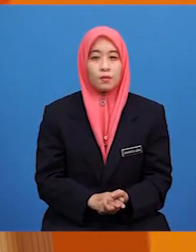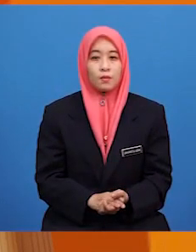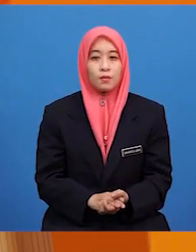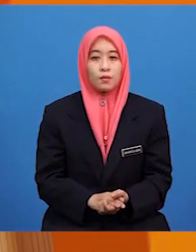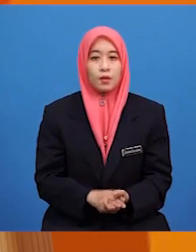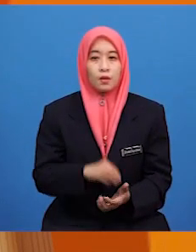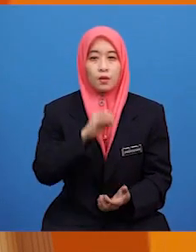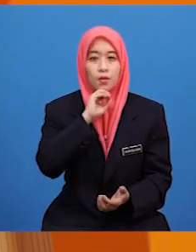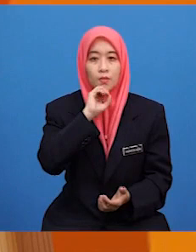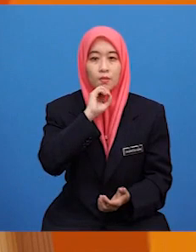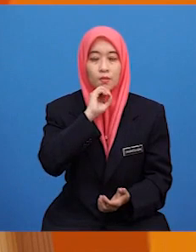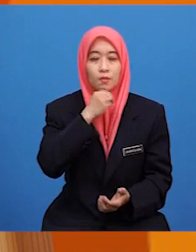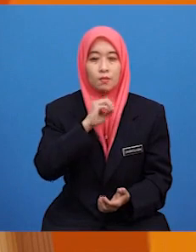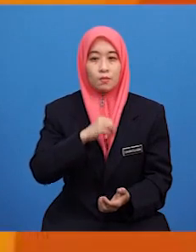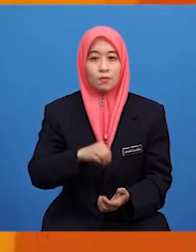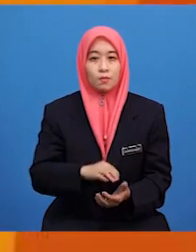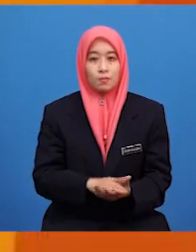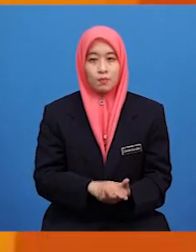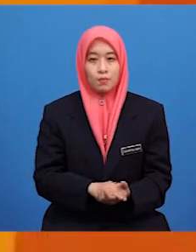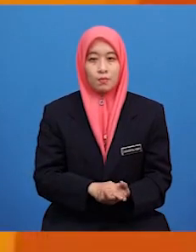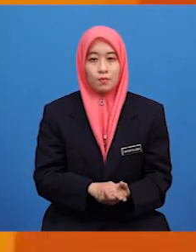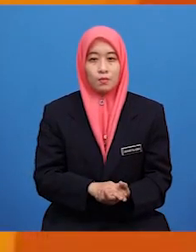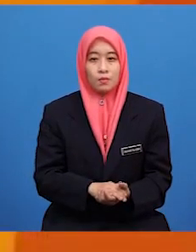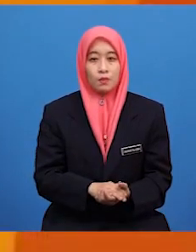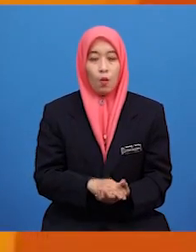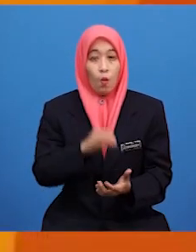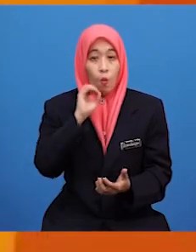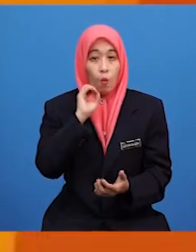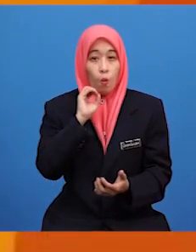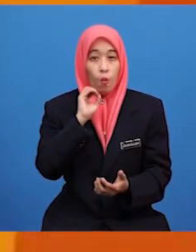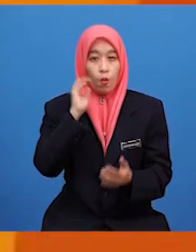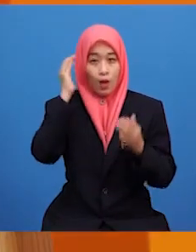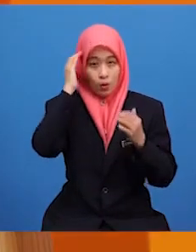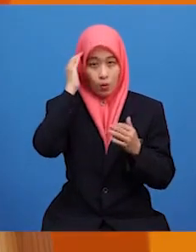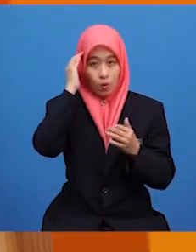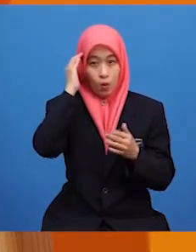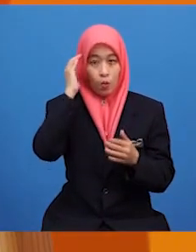So Yolo, do you know this song? Oh, I know this song.